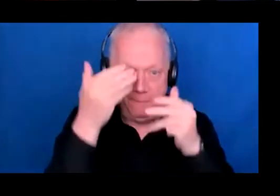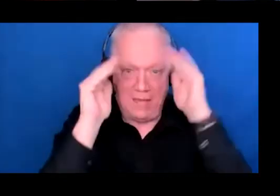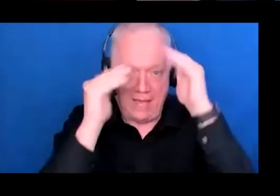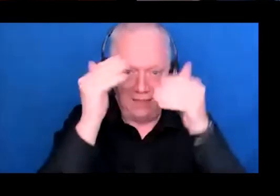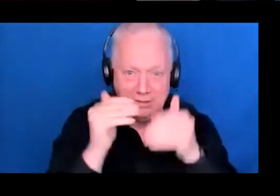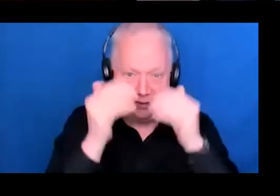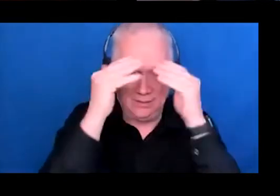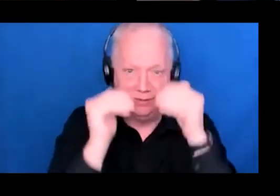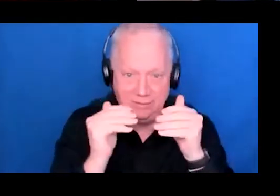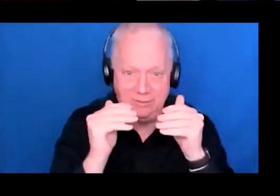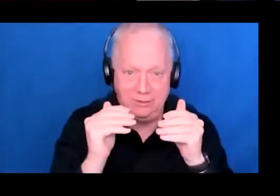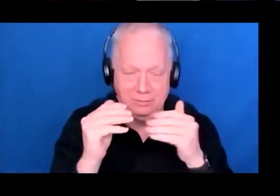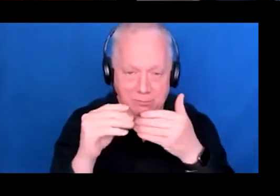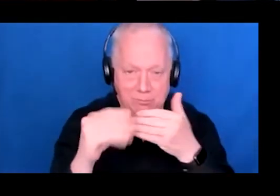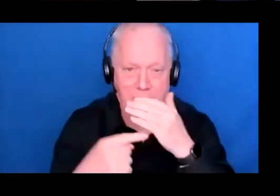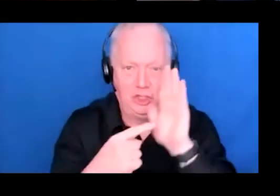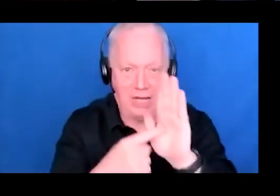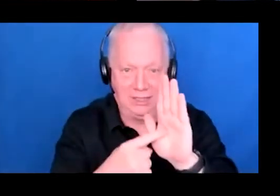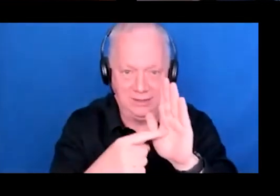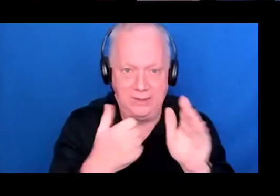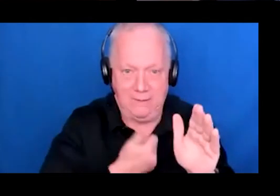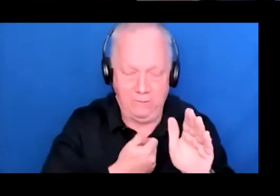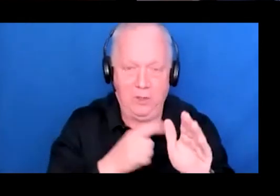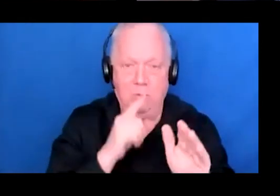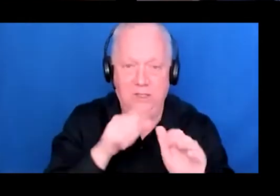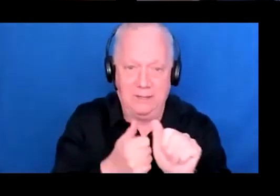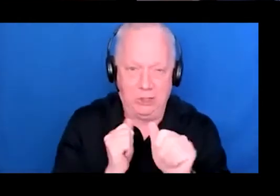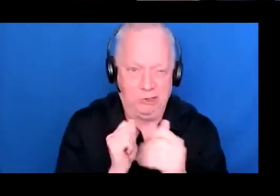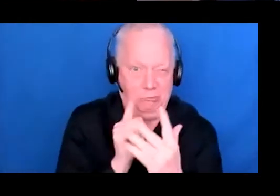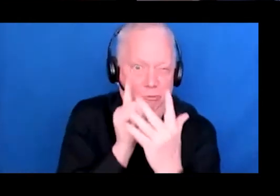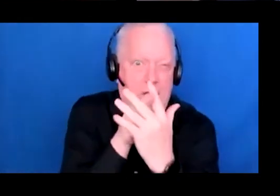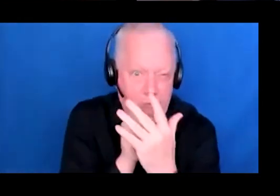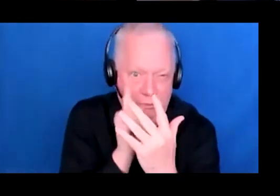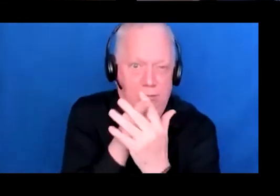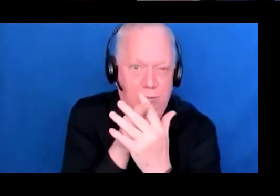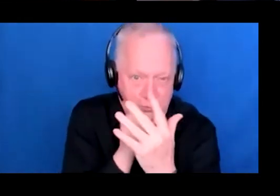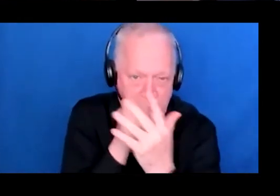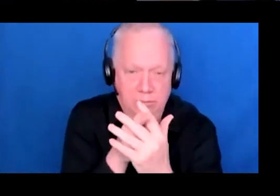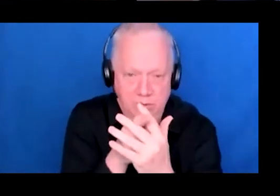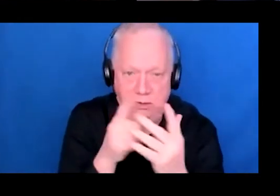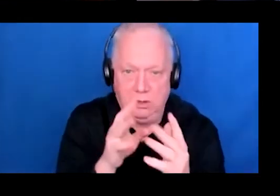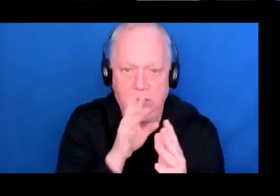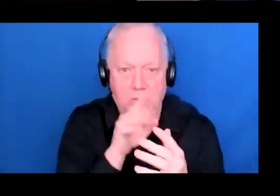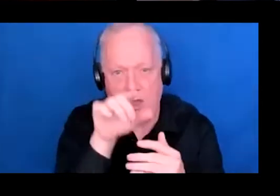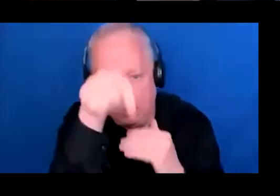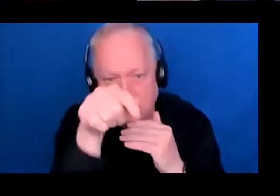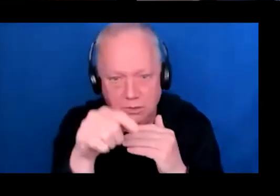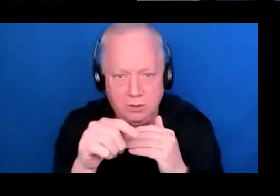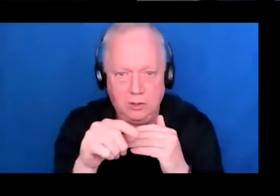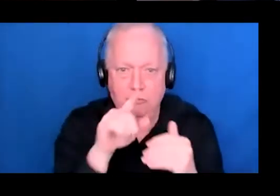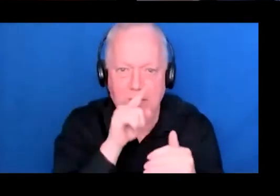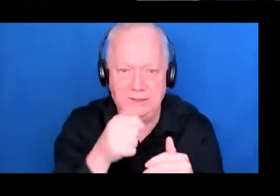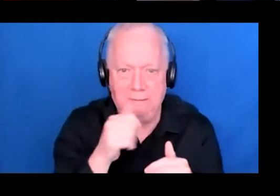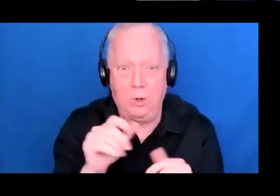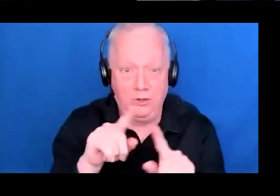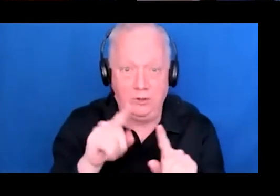which is their sort of projected selves talking, but then their real selves try to break through and talk to the other real self,